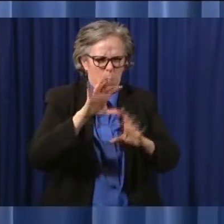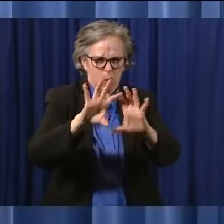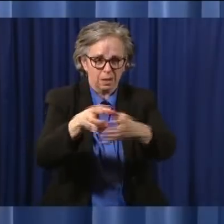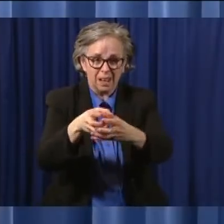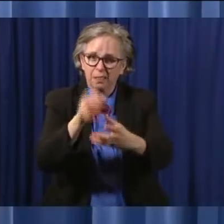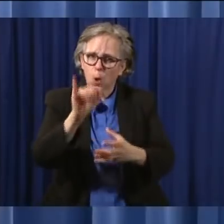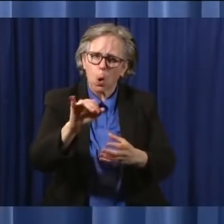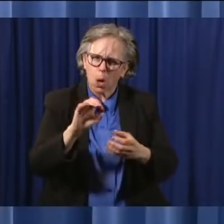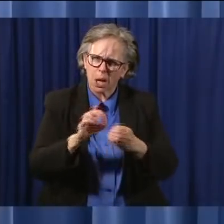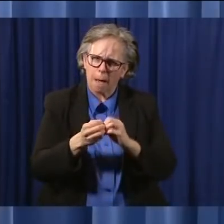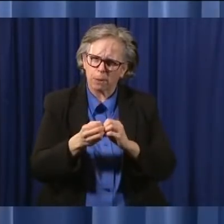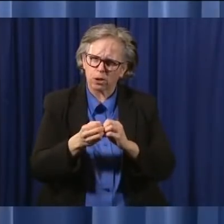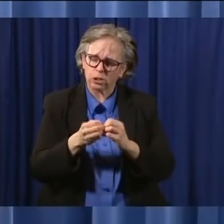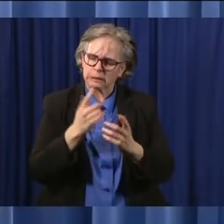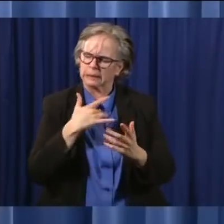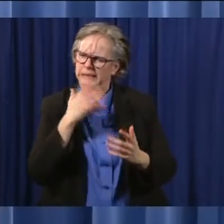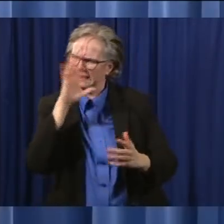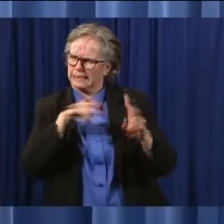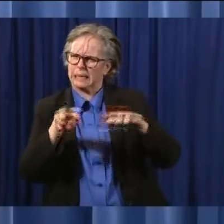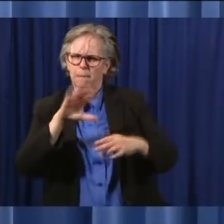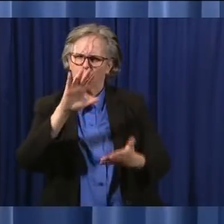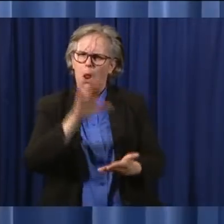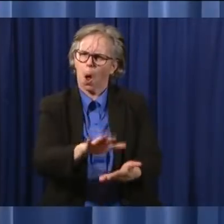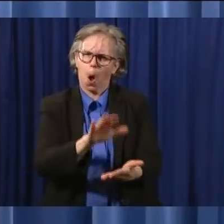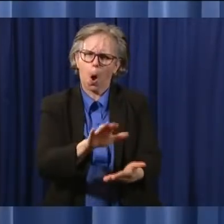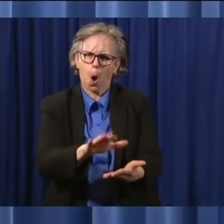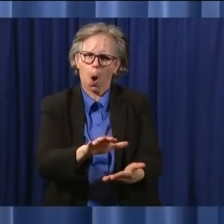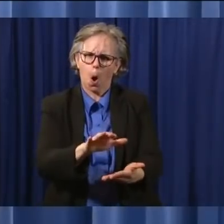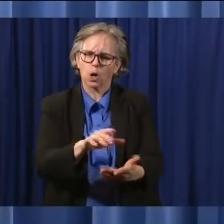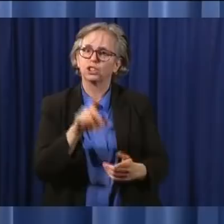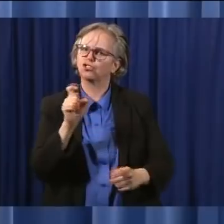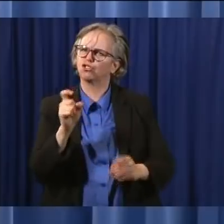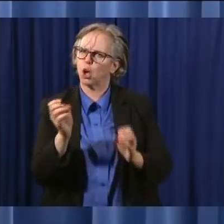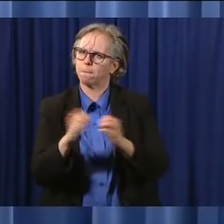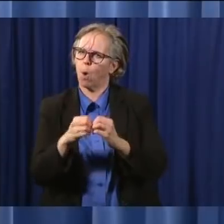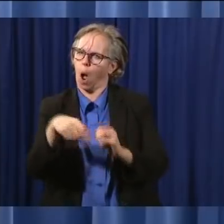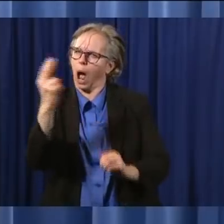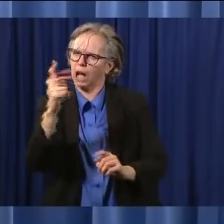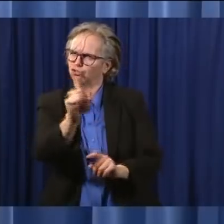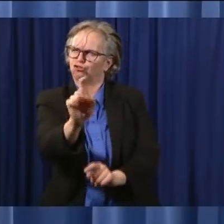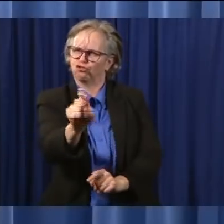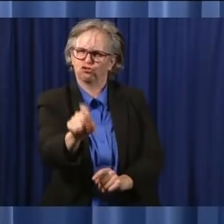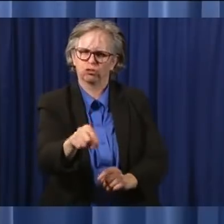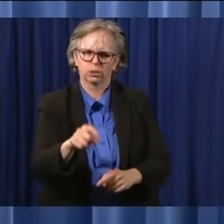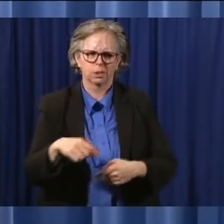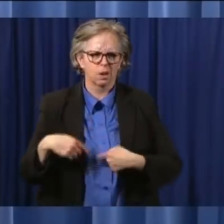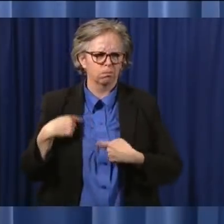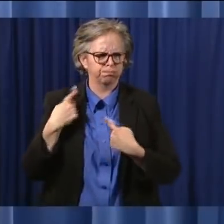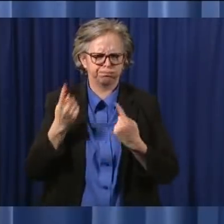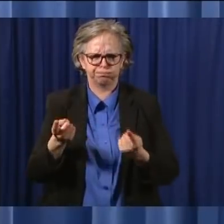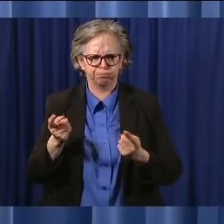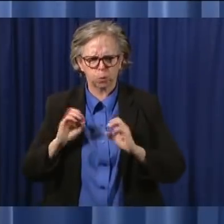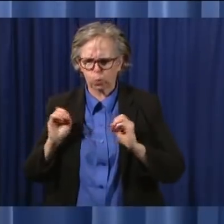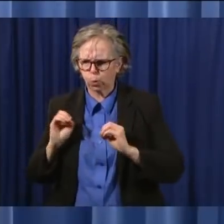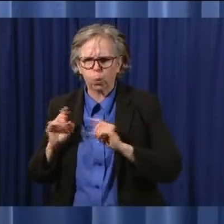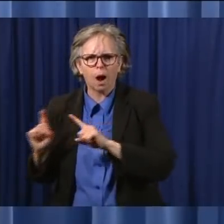than what these are, because for a while we had a pretty big gap of people, just the data